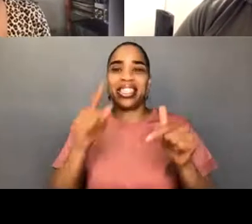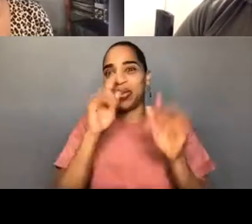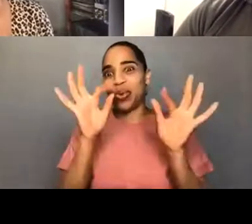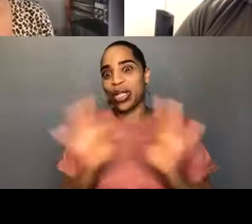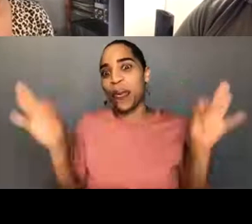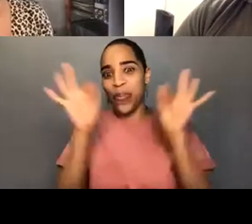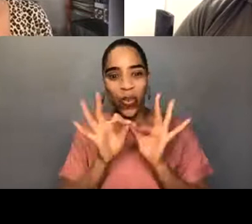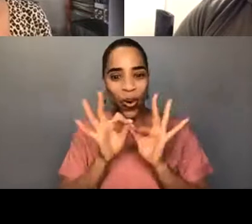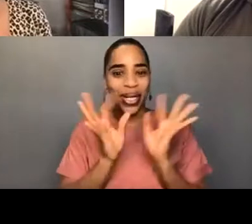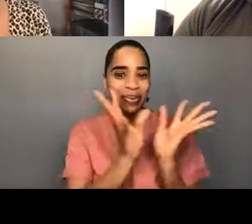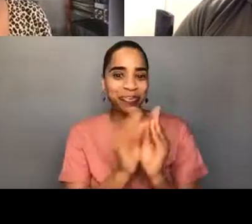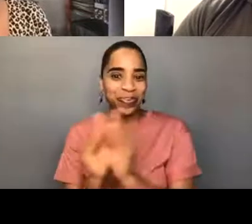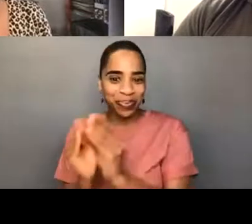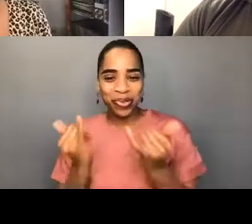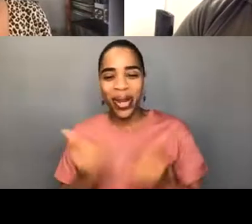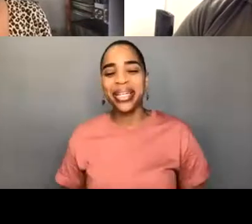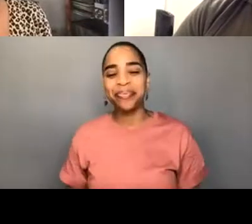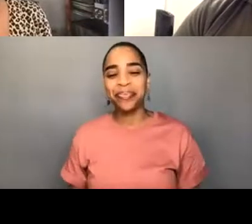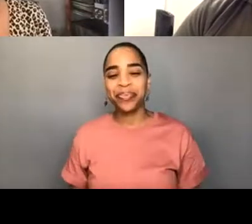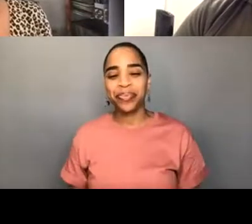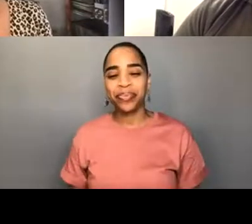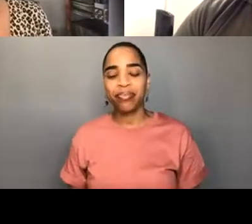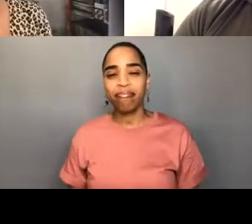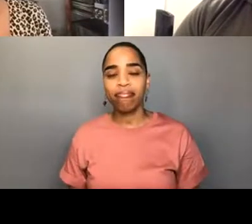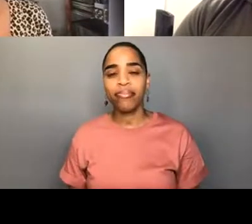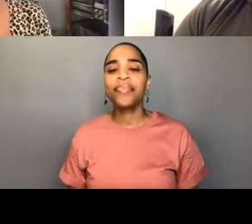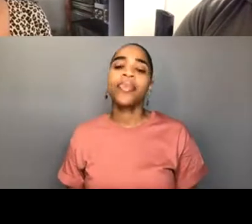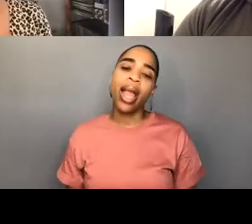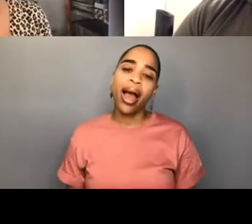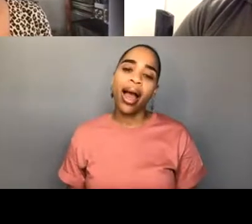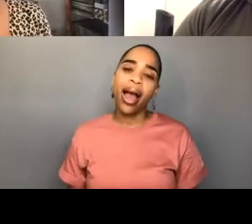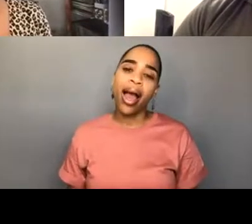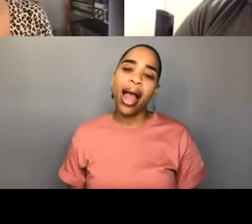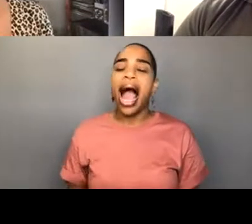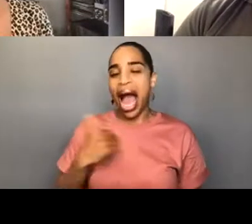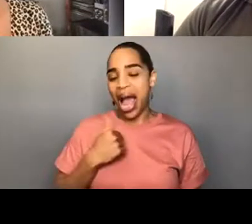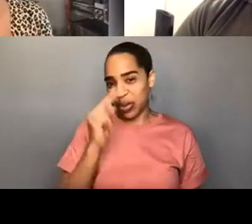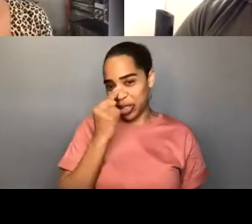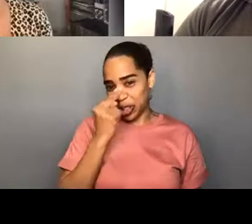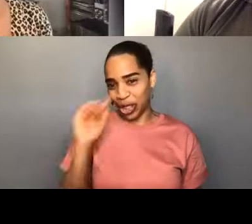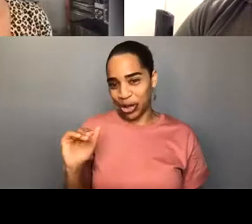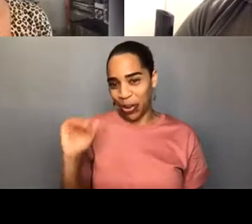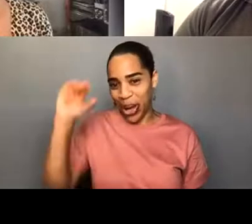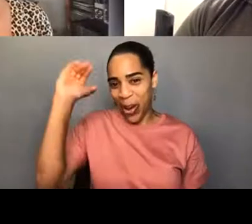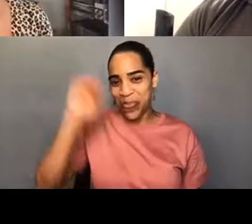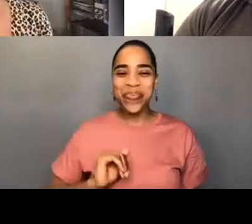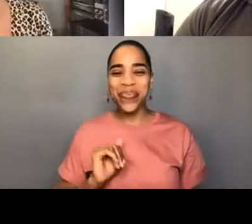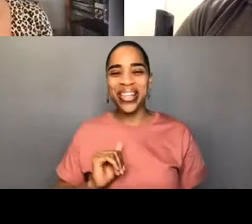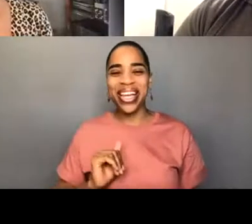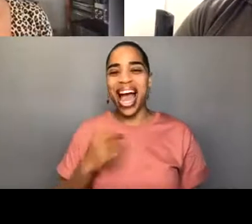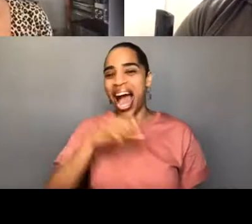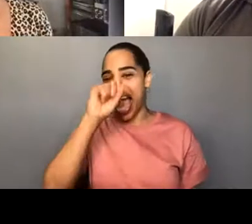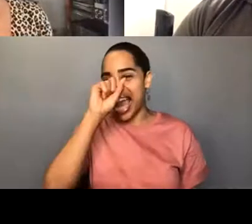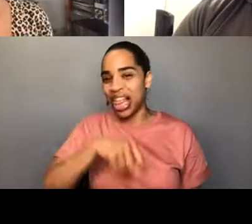symposium. You know, I was a pretty nerdy child, and I loved